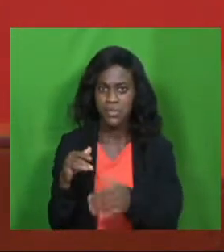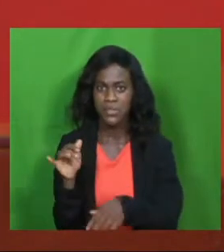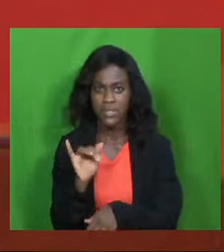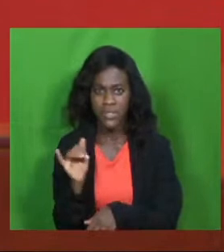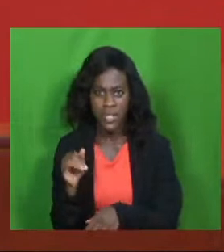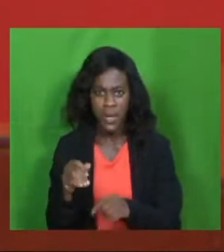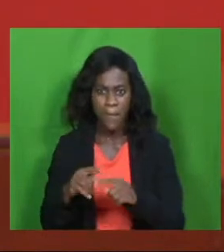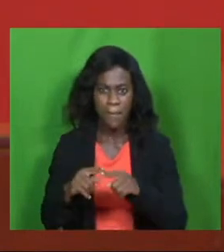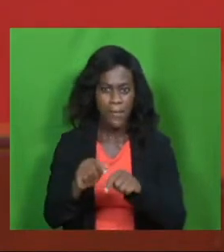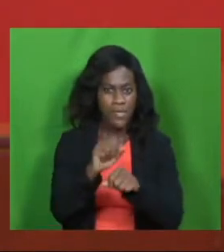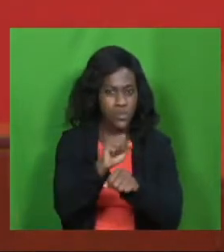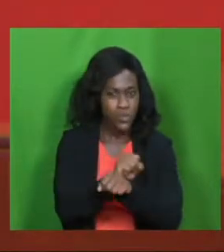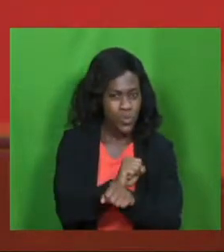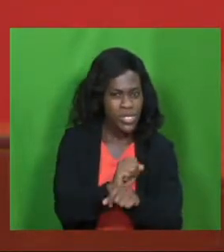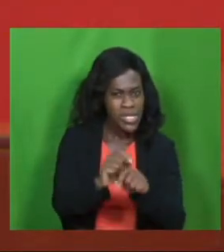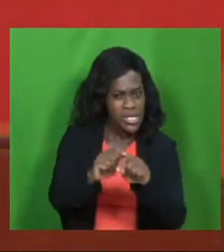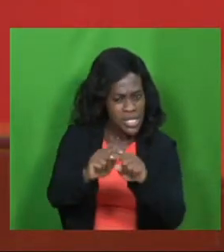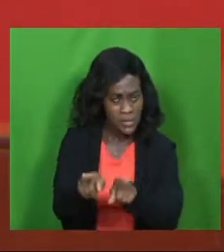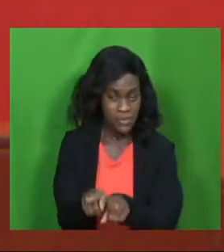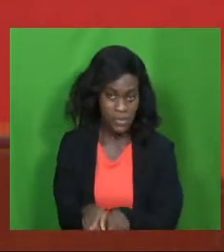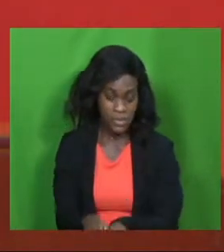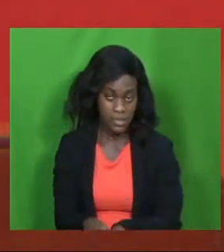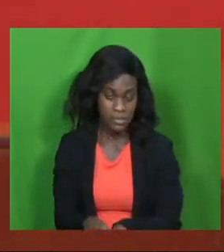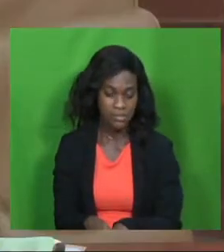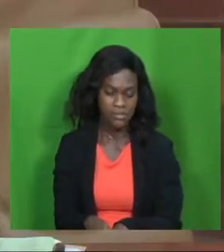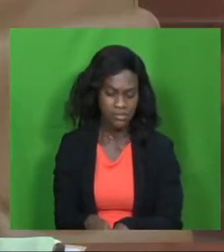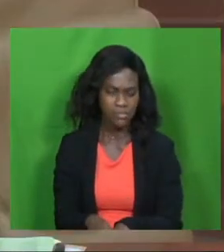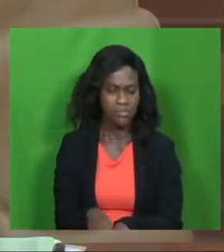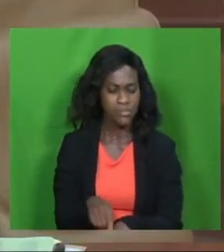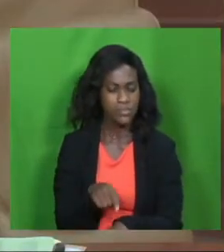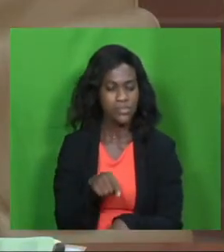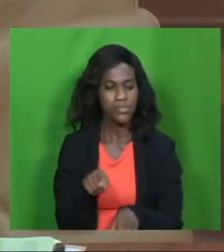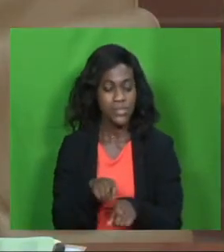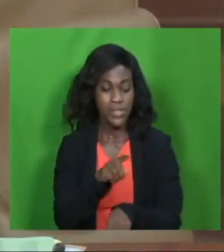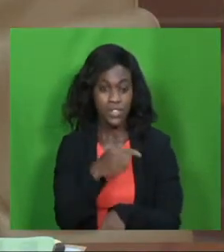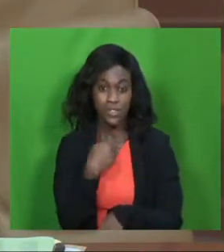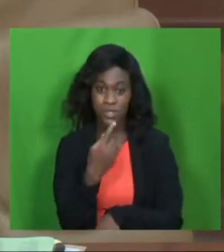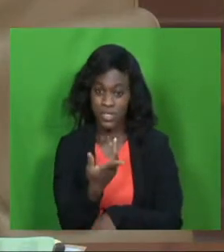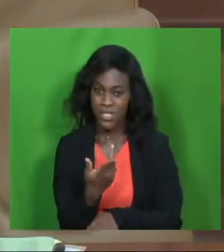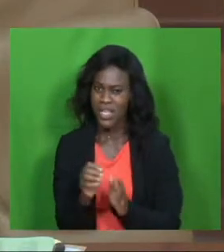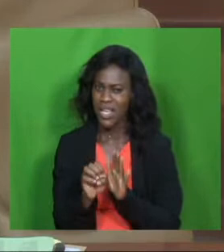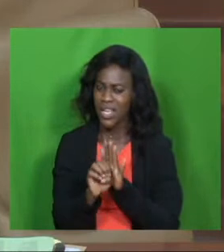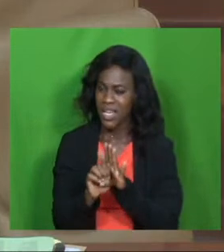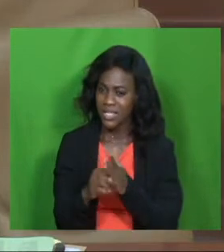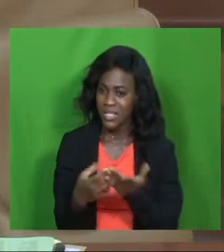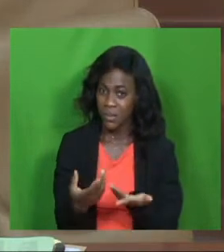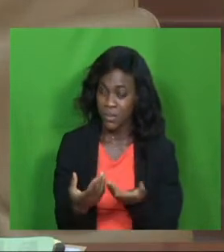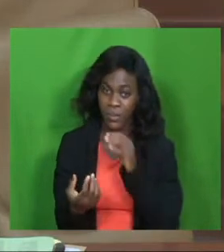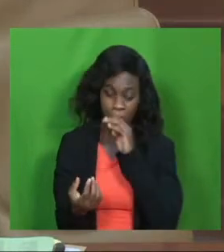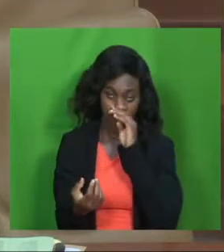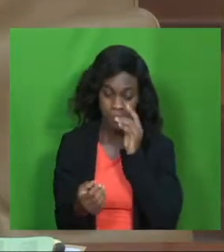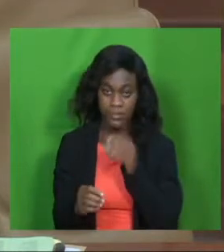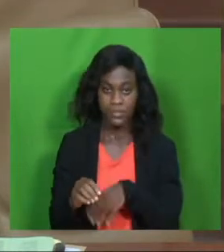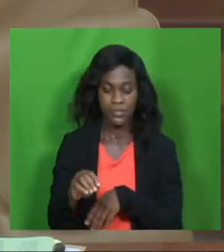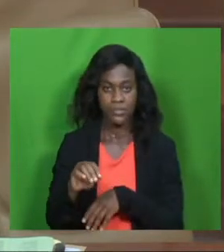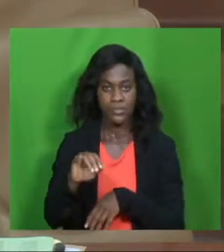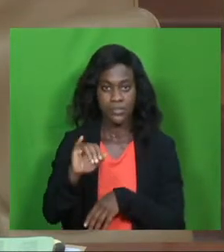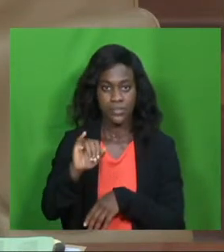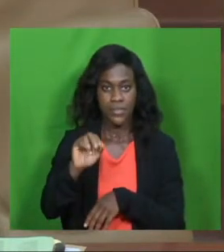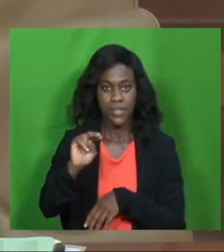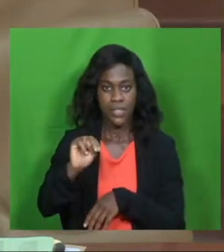might differ. In most cases, like you have mentioned, for example, the one at English here,